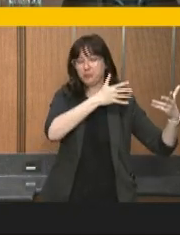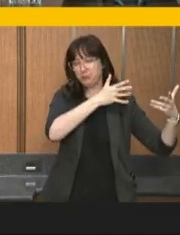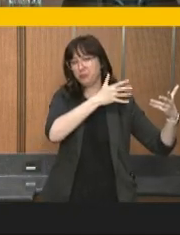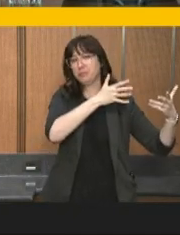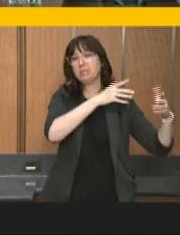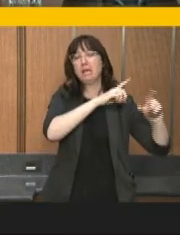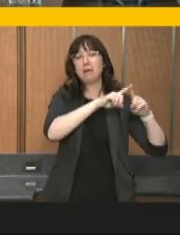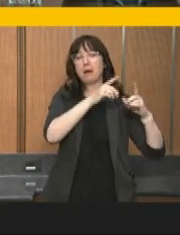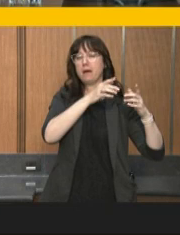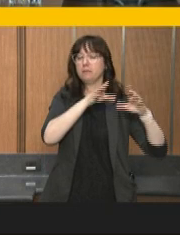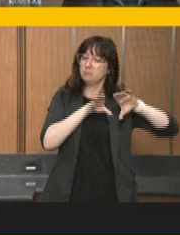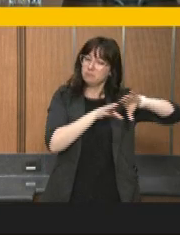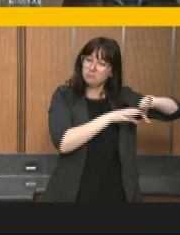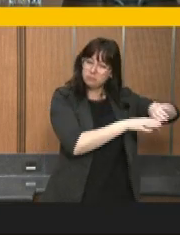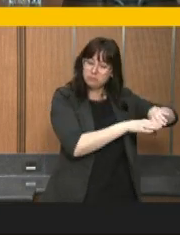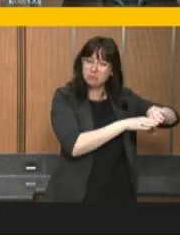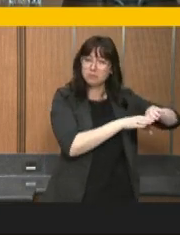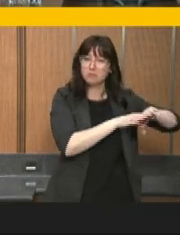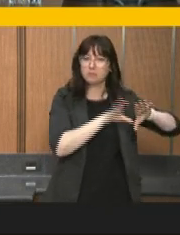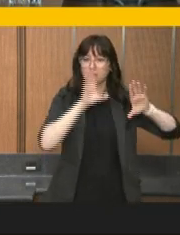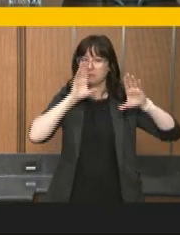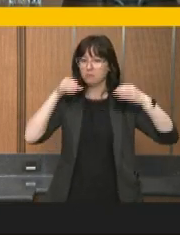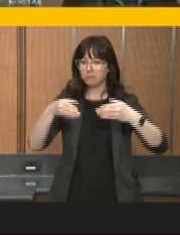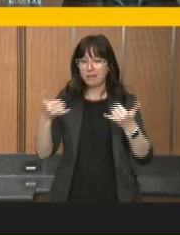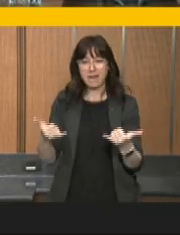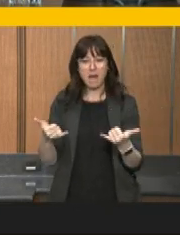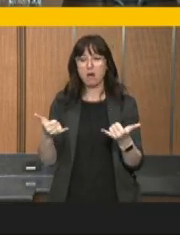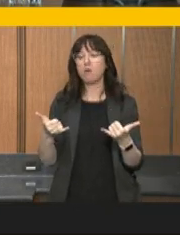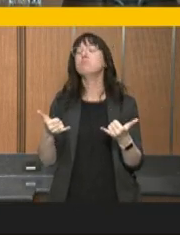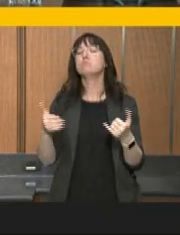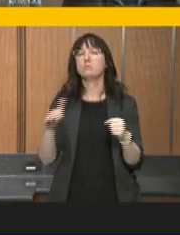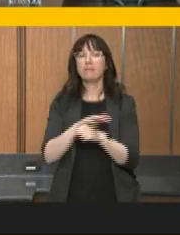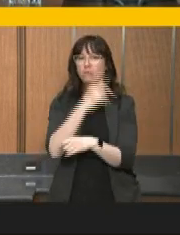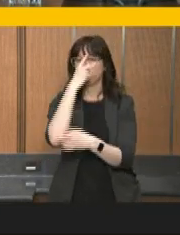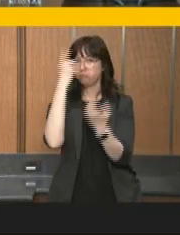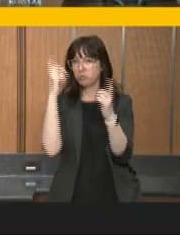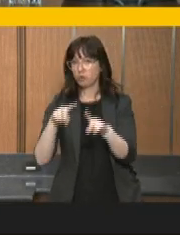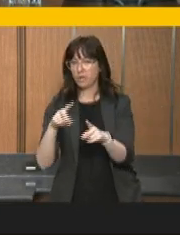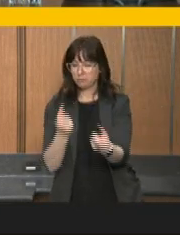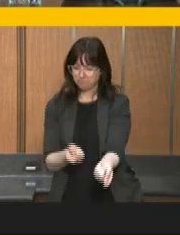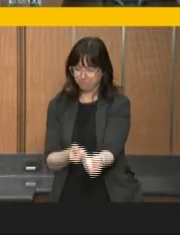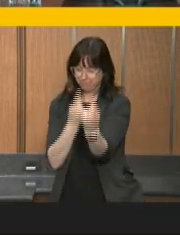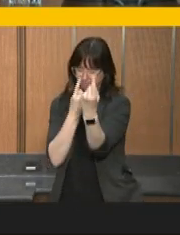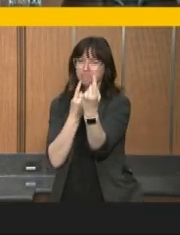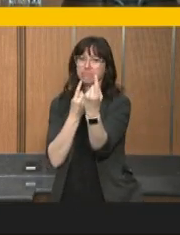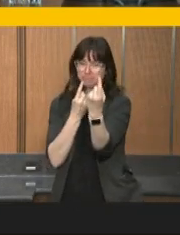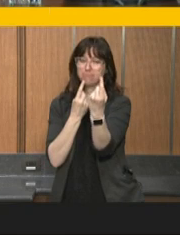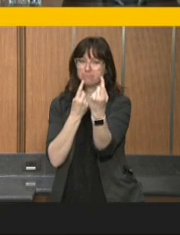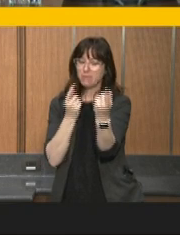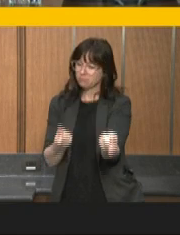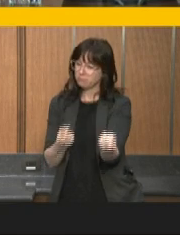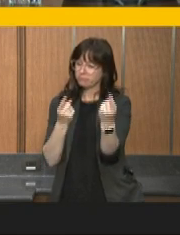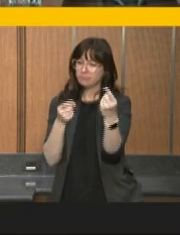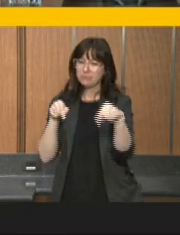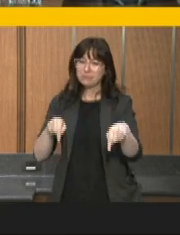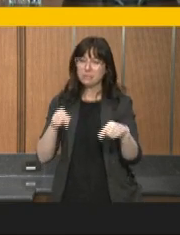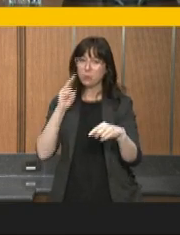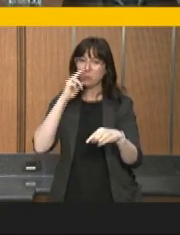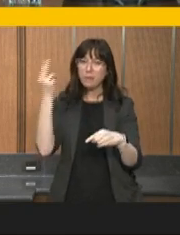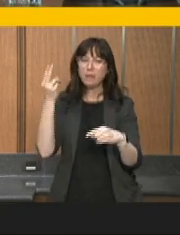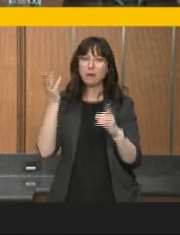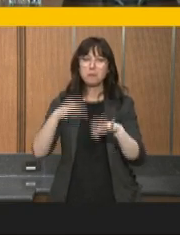case, there are no arguments. We understand each other. We all understand the importance